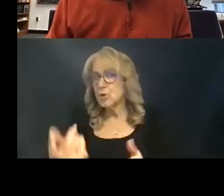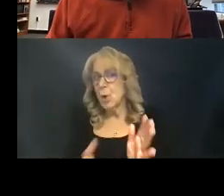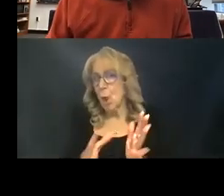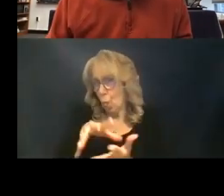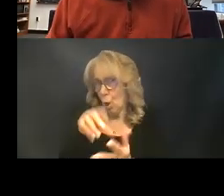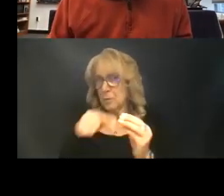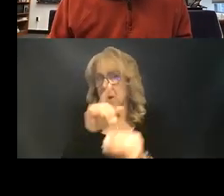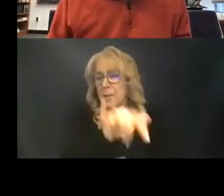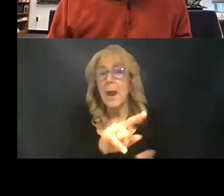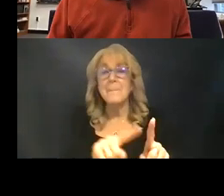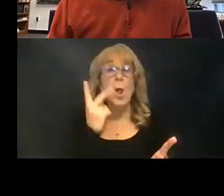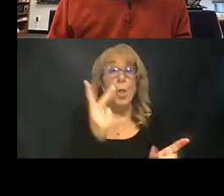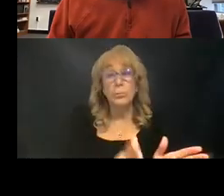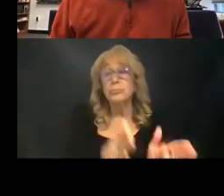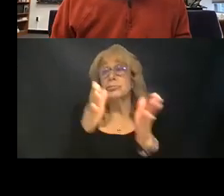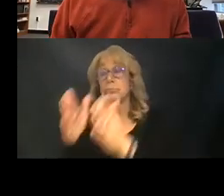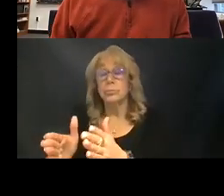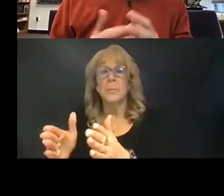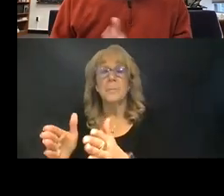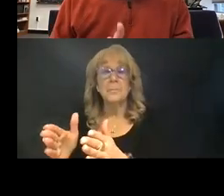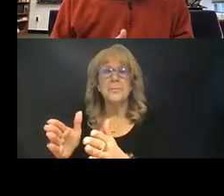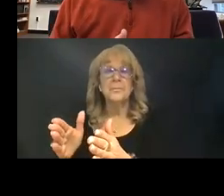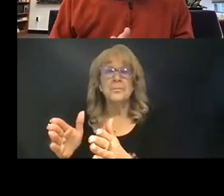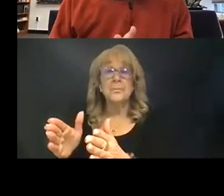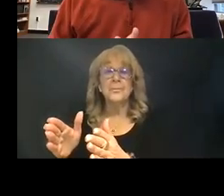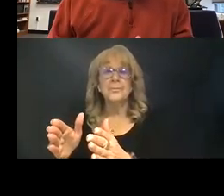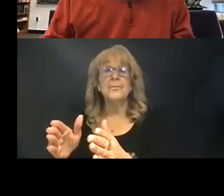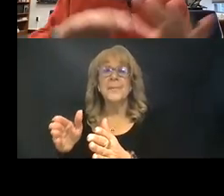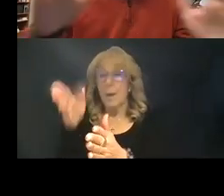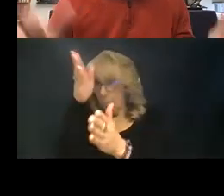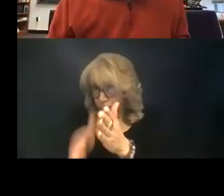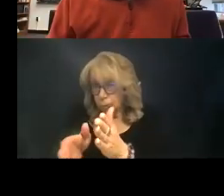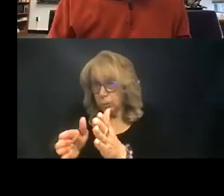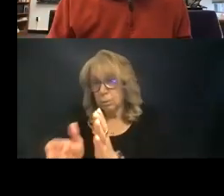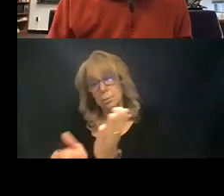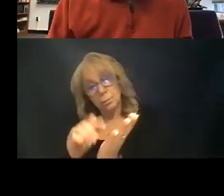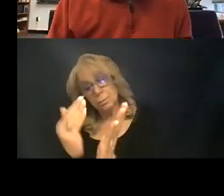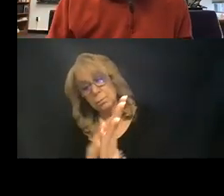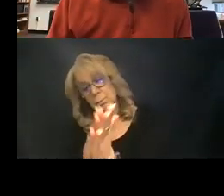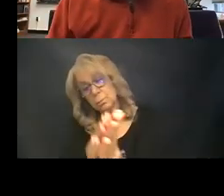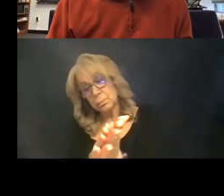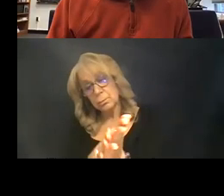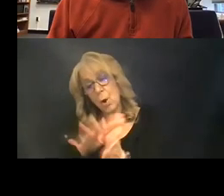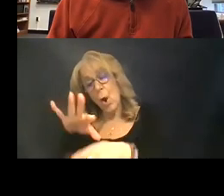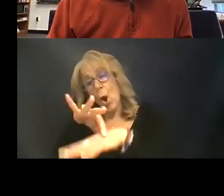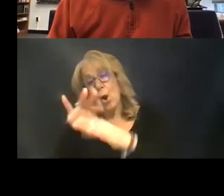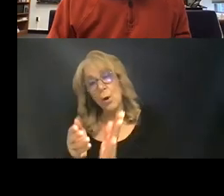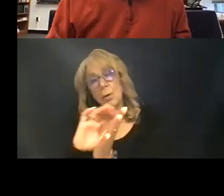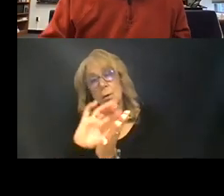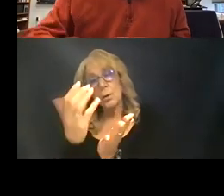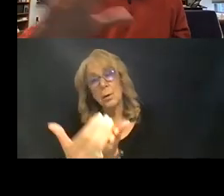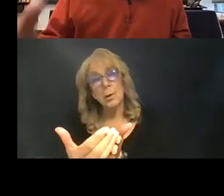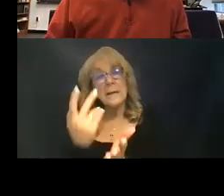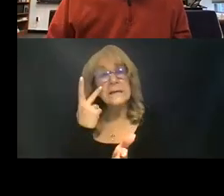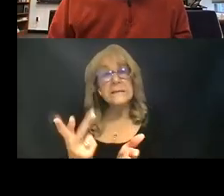the picture of planet Earth, you can see several different fluids. And in the atmosphere, as indicated by the white clouds,